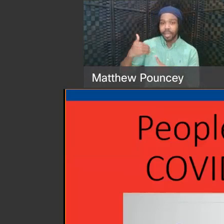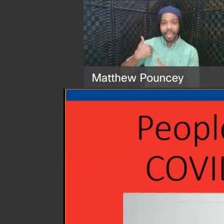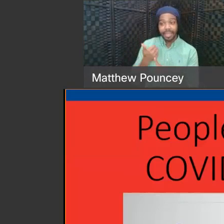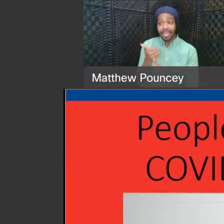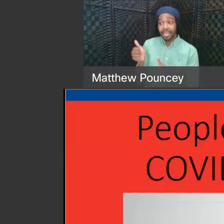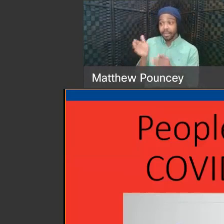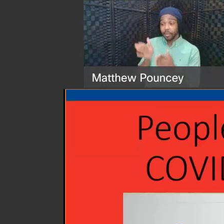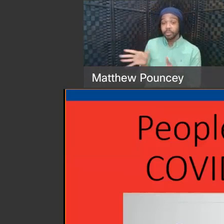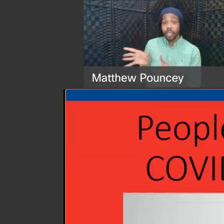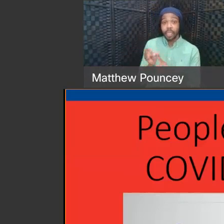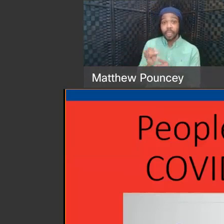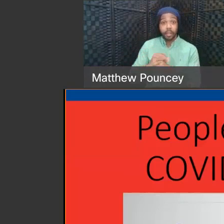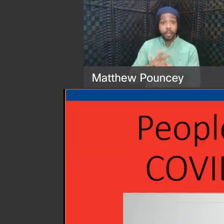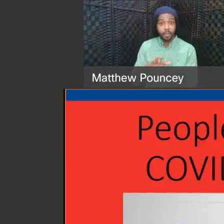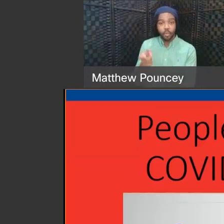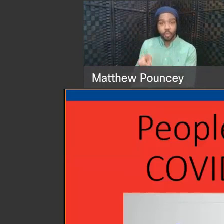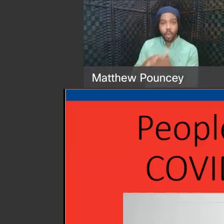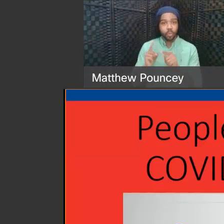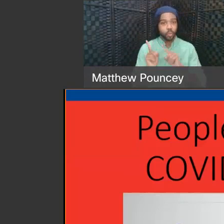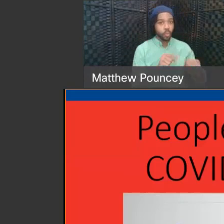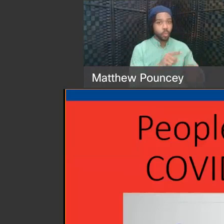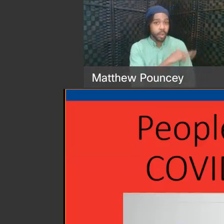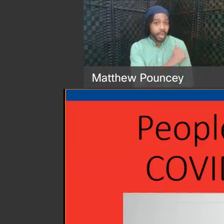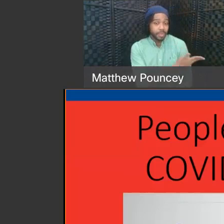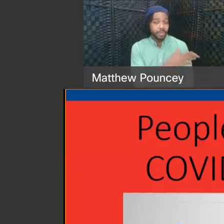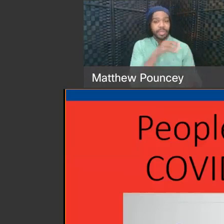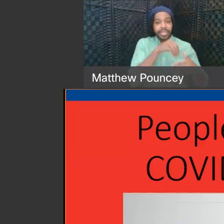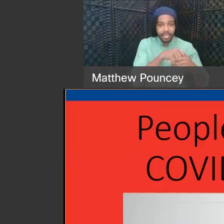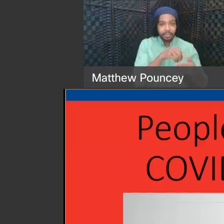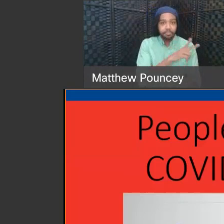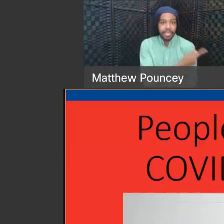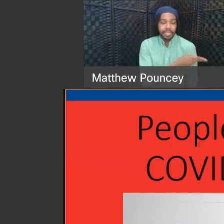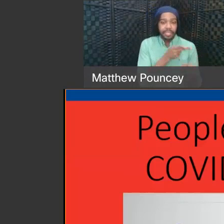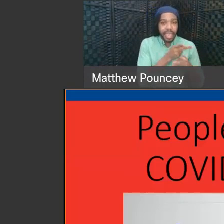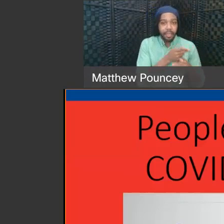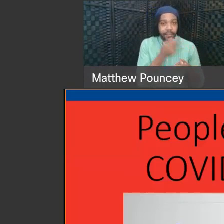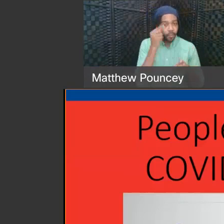contracted COVID who has required inpatient care for COVID.